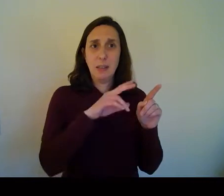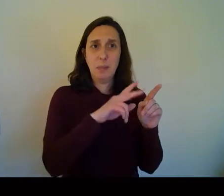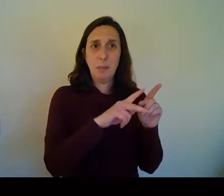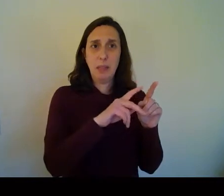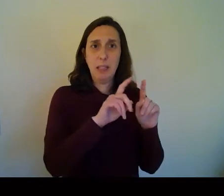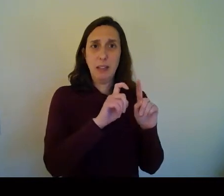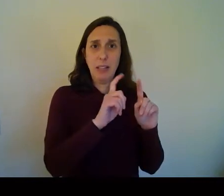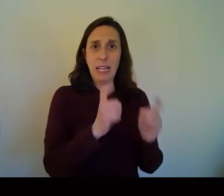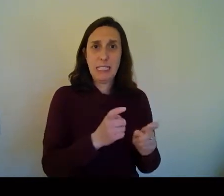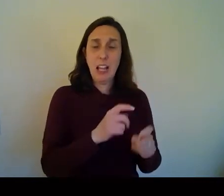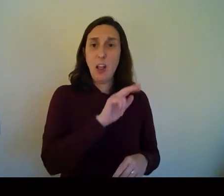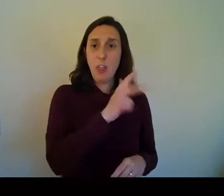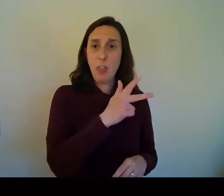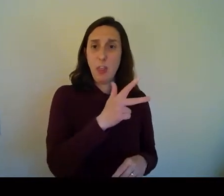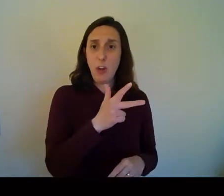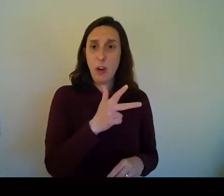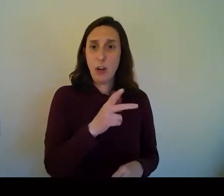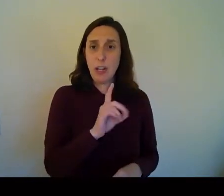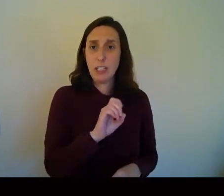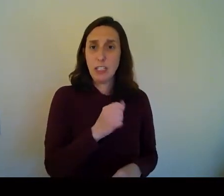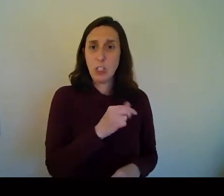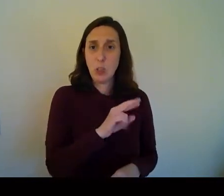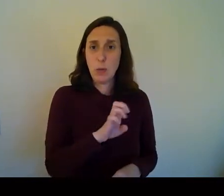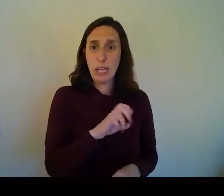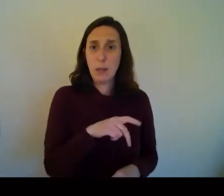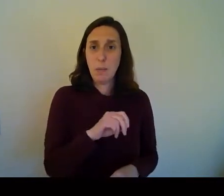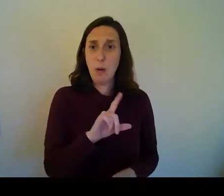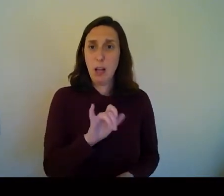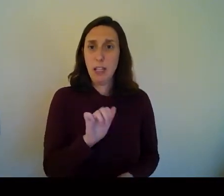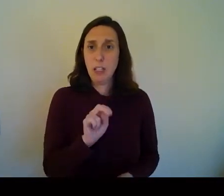polynomial. And this is a second degree polynomial.